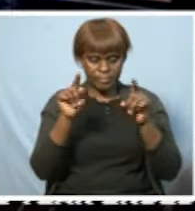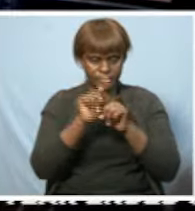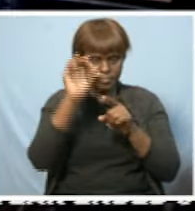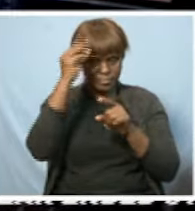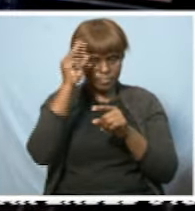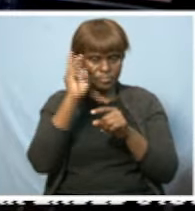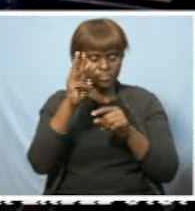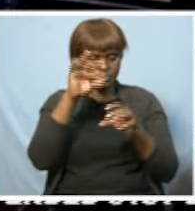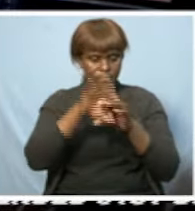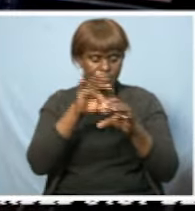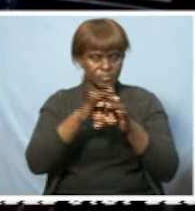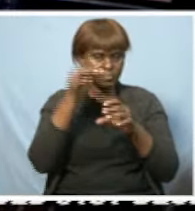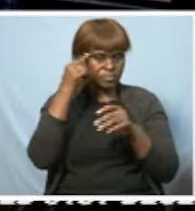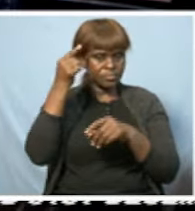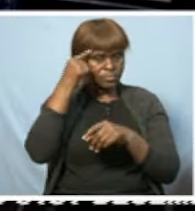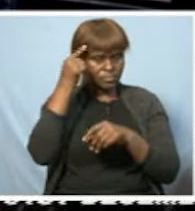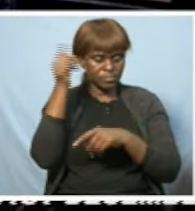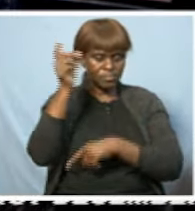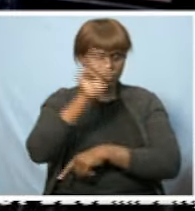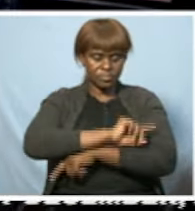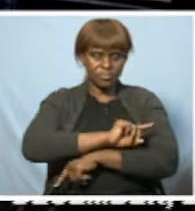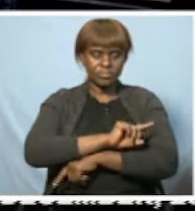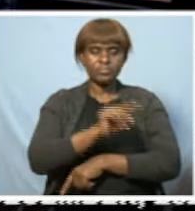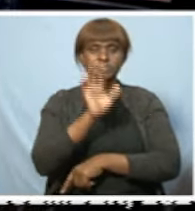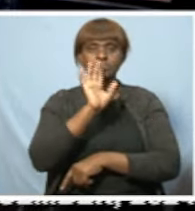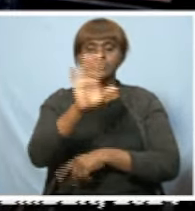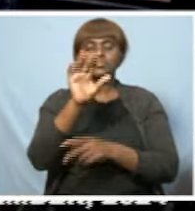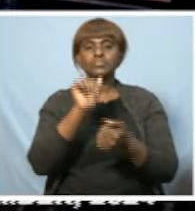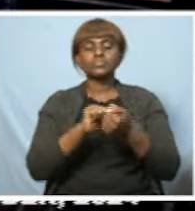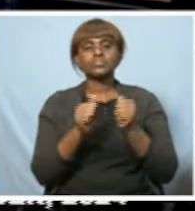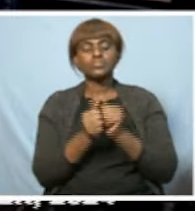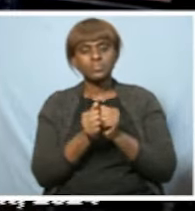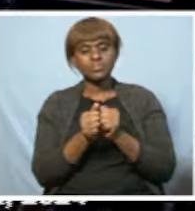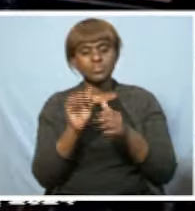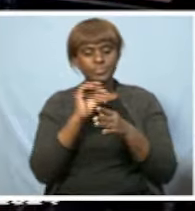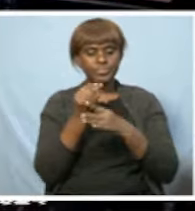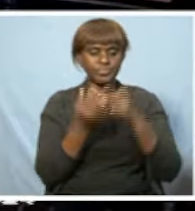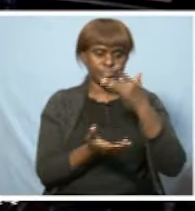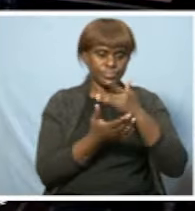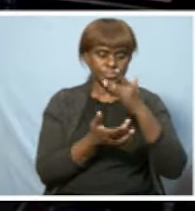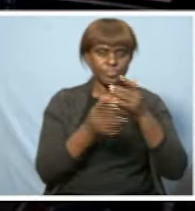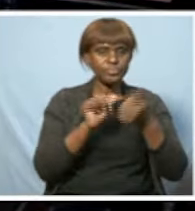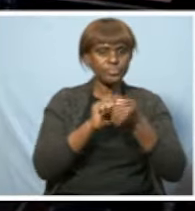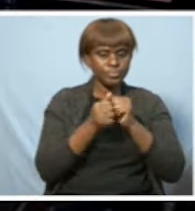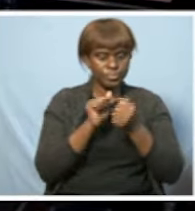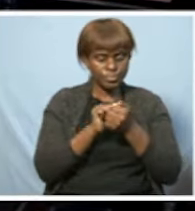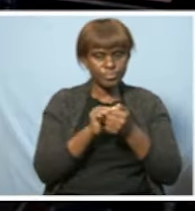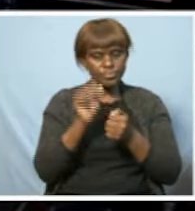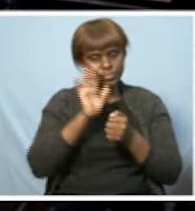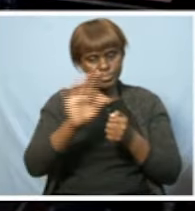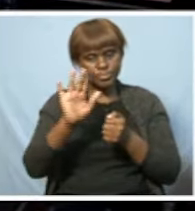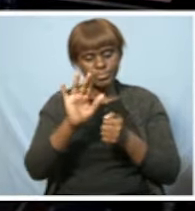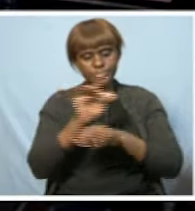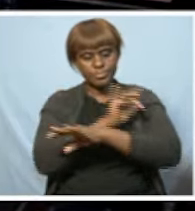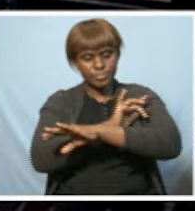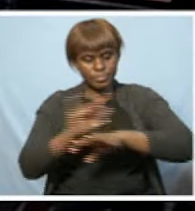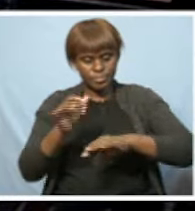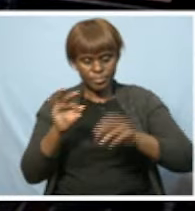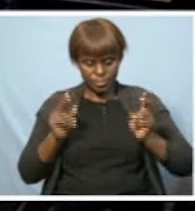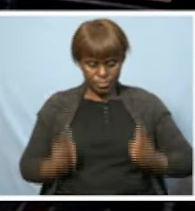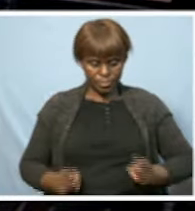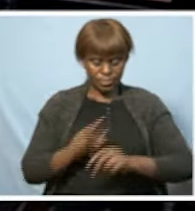for the government of the day. So those your problems, your technical problems, your lack of human